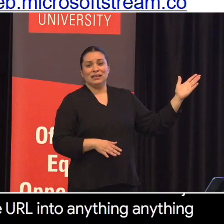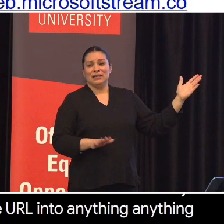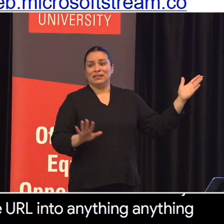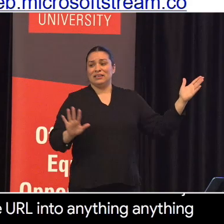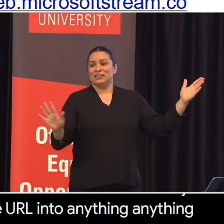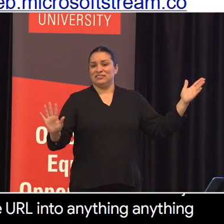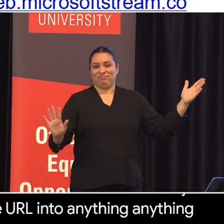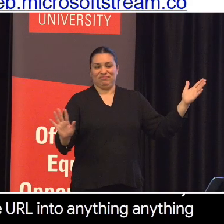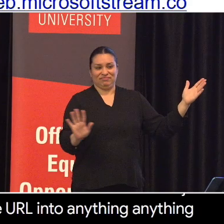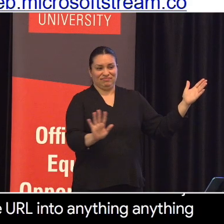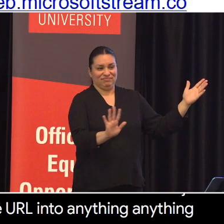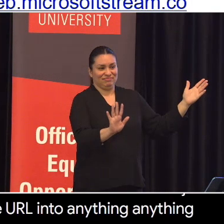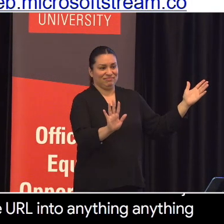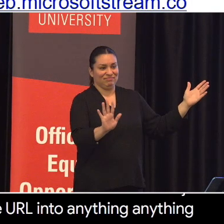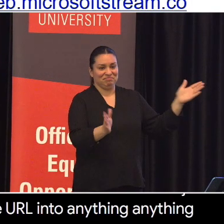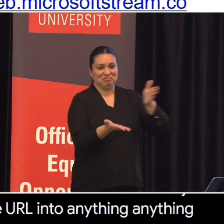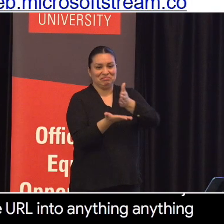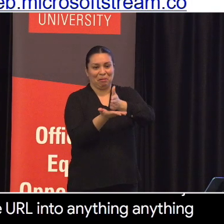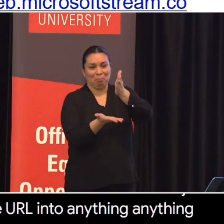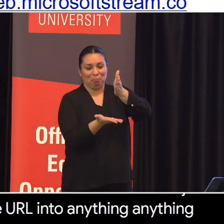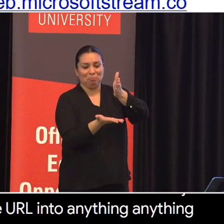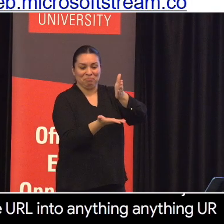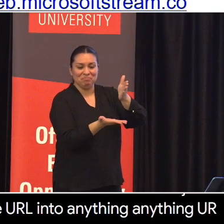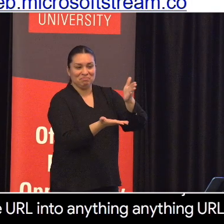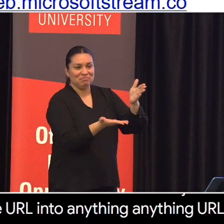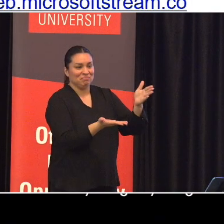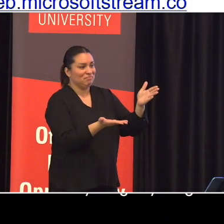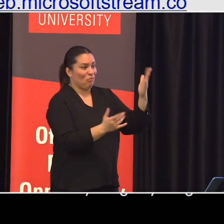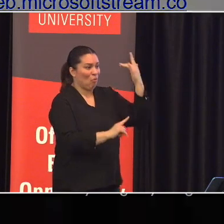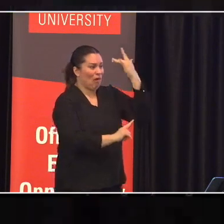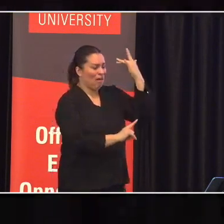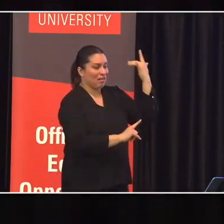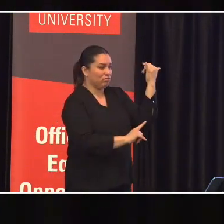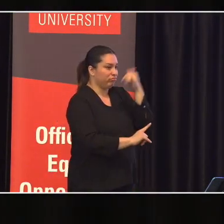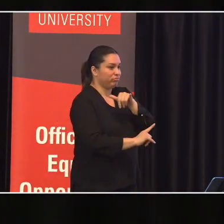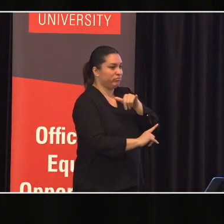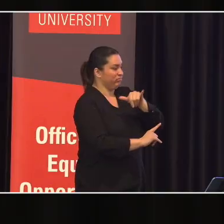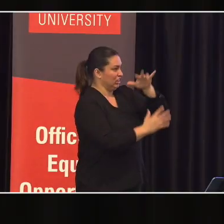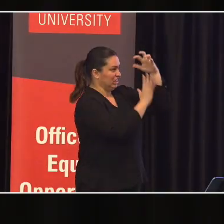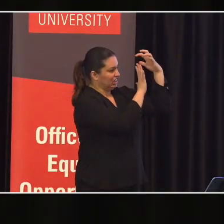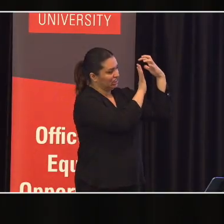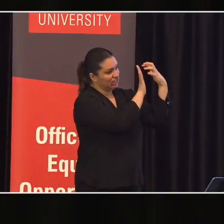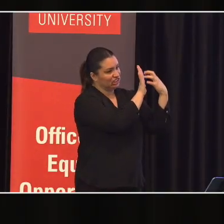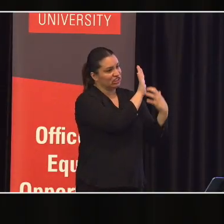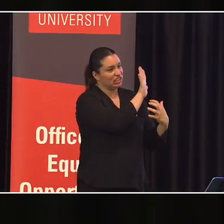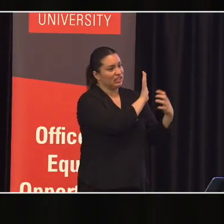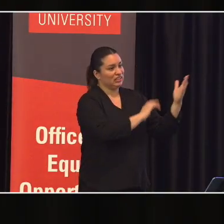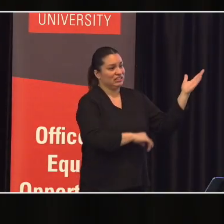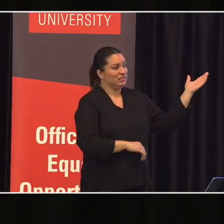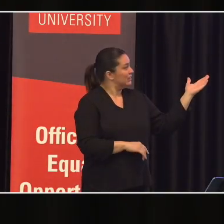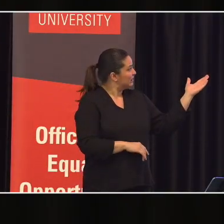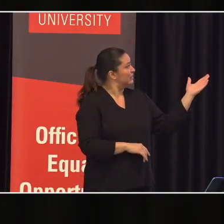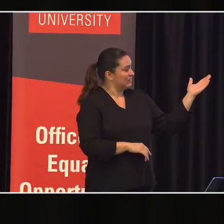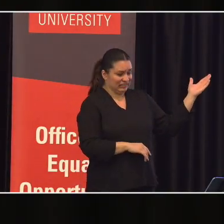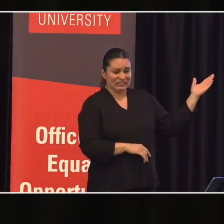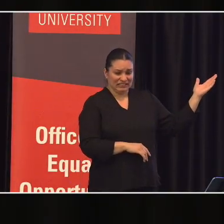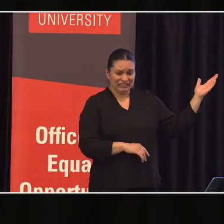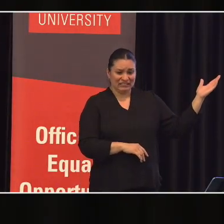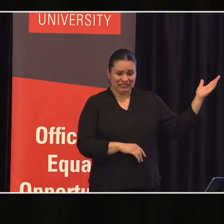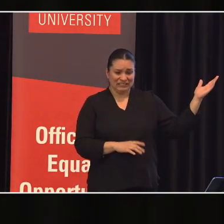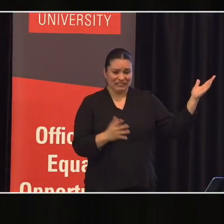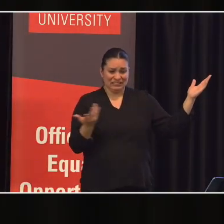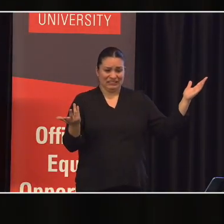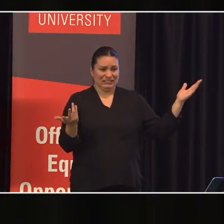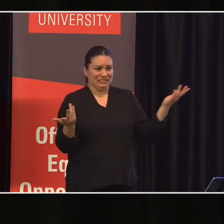One, because anybody looking at that URL has no idea where it's going to take them. We know that URLs are full of random